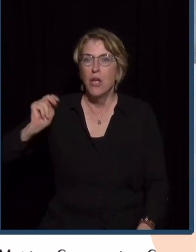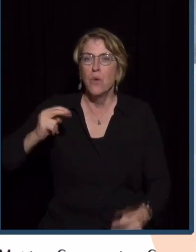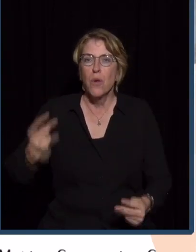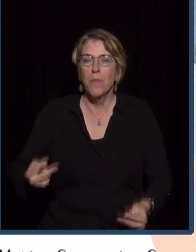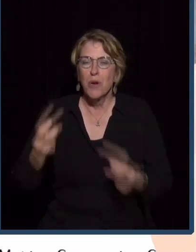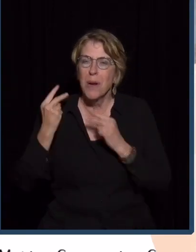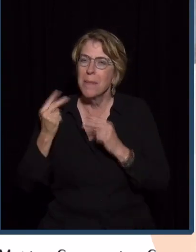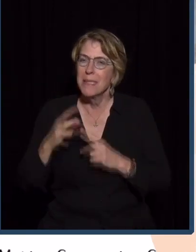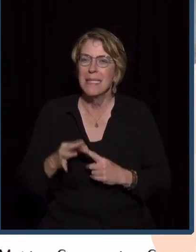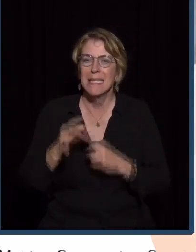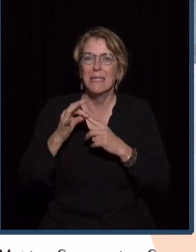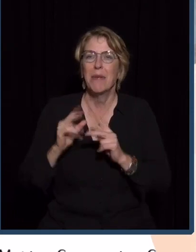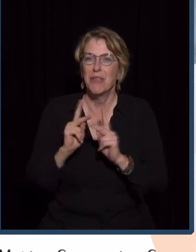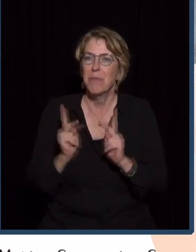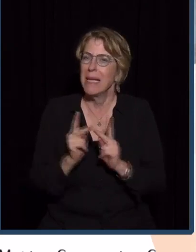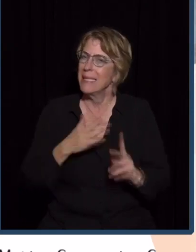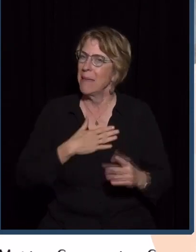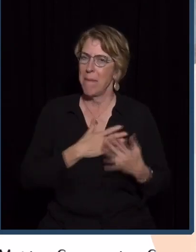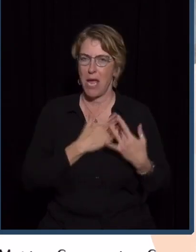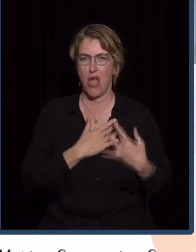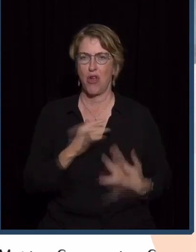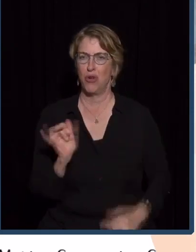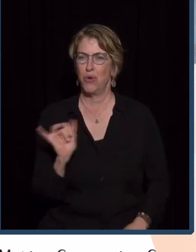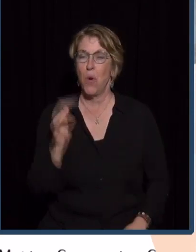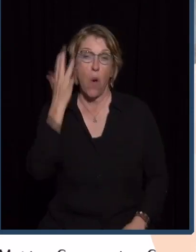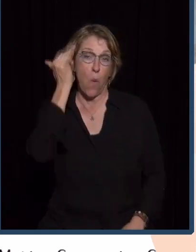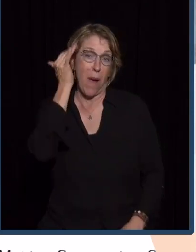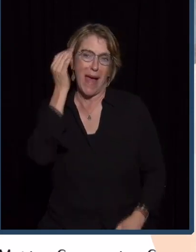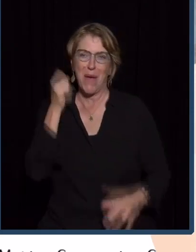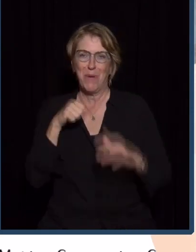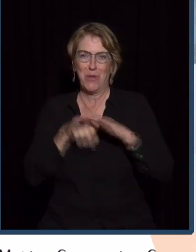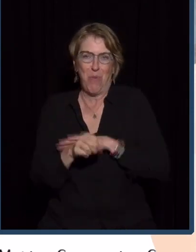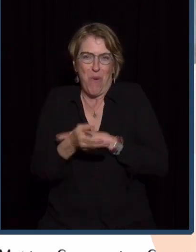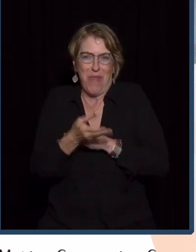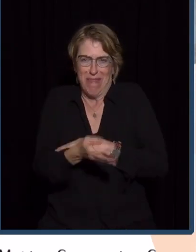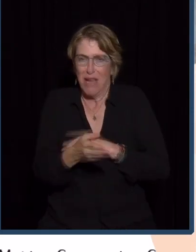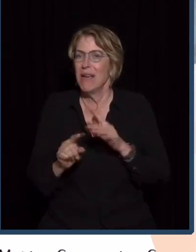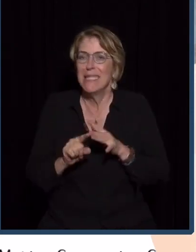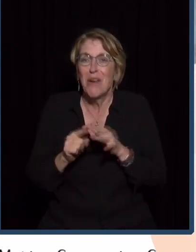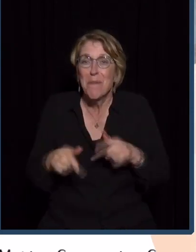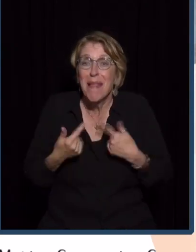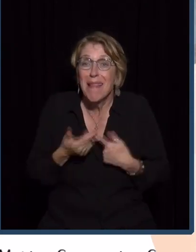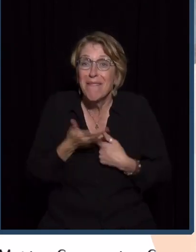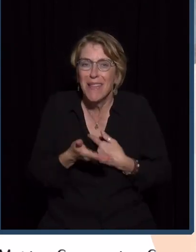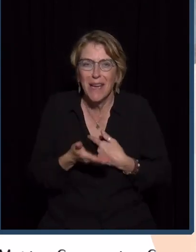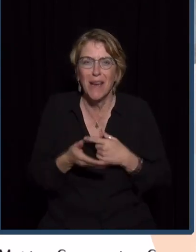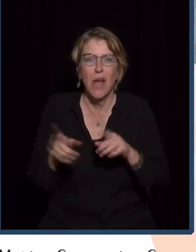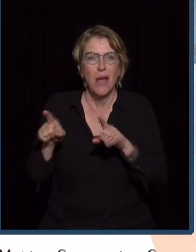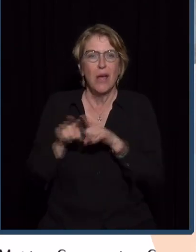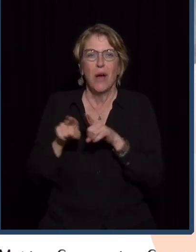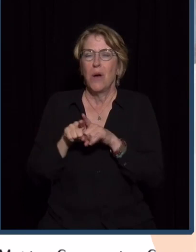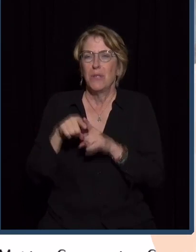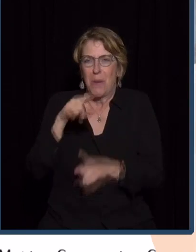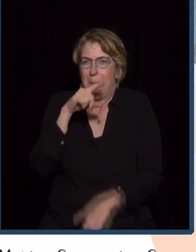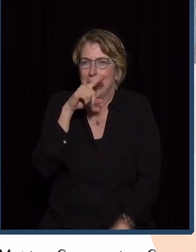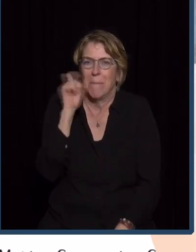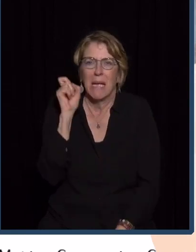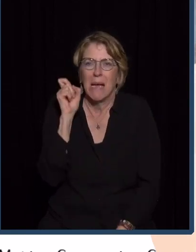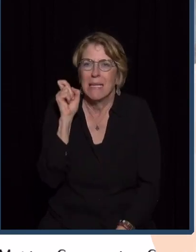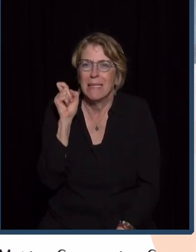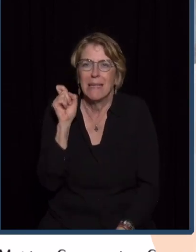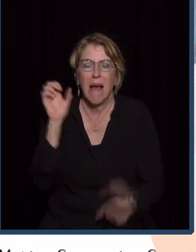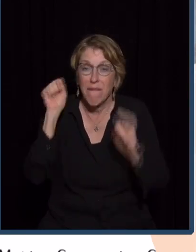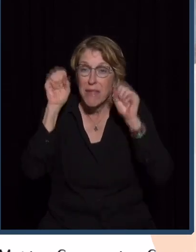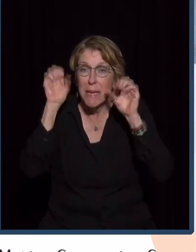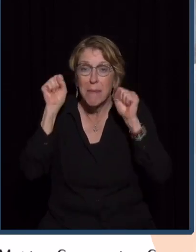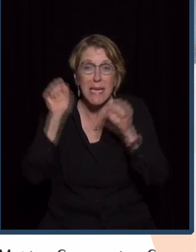special place in my heart since it's the place I was born. This is where I started my life. And also because of the amazing work they